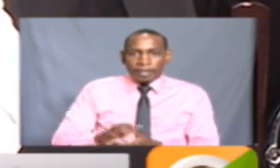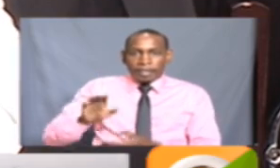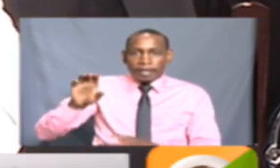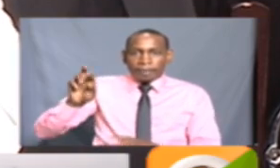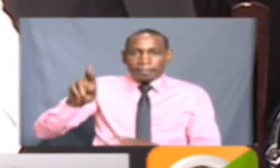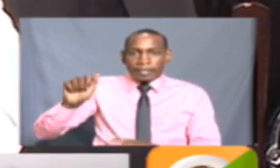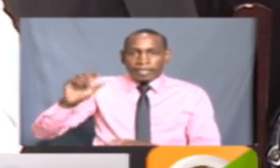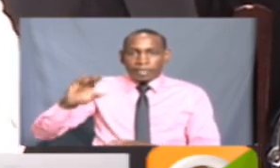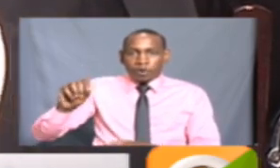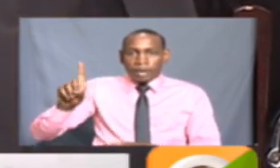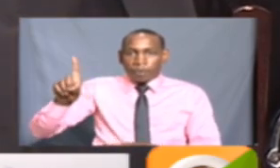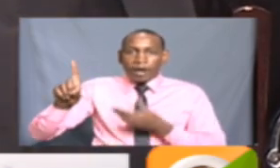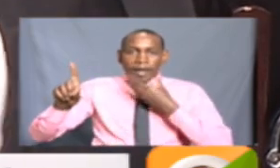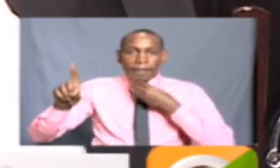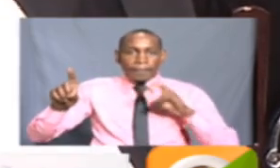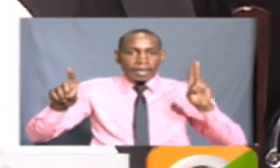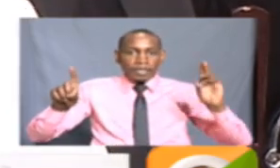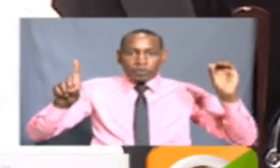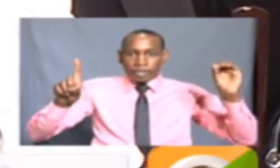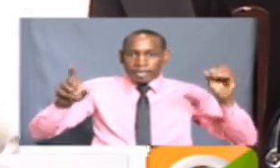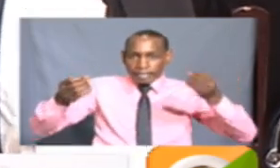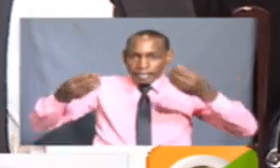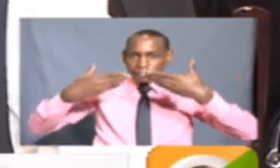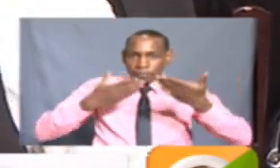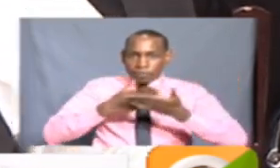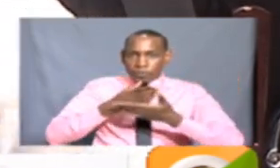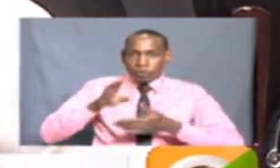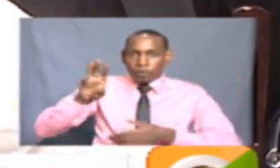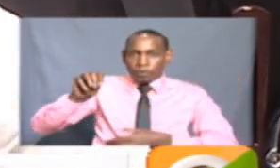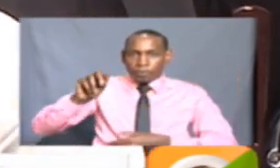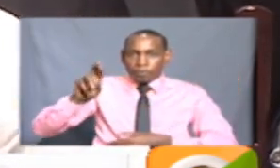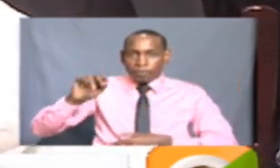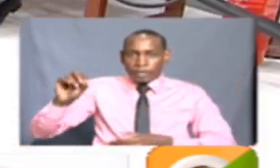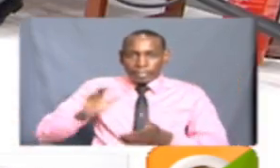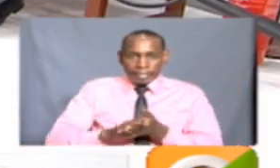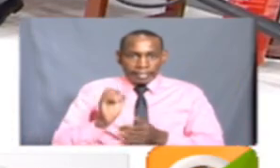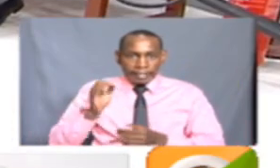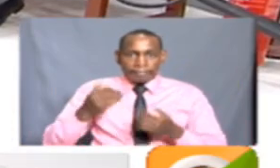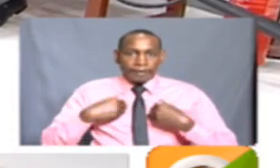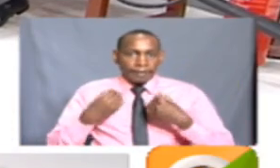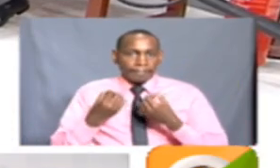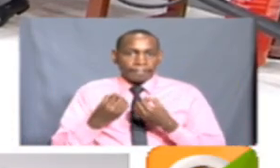one up against Manchester United. I've just been informed by Monica, if you're interested.